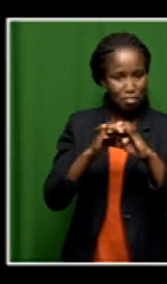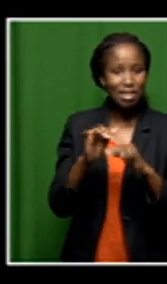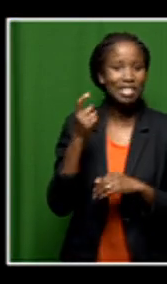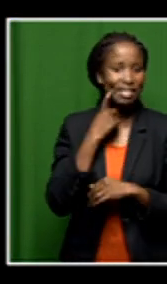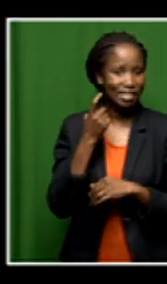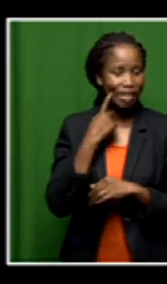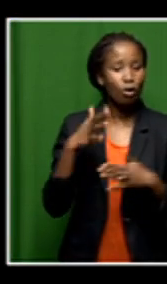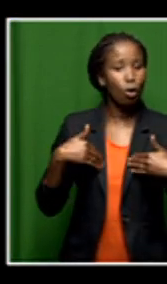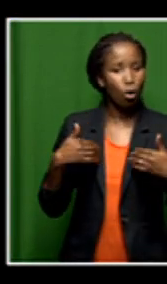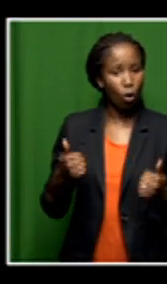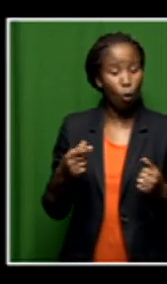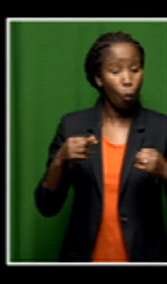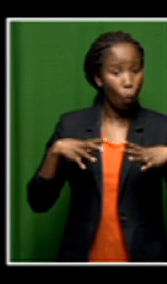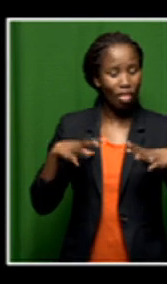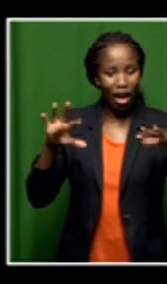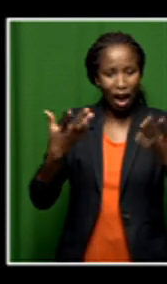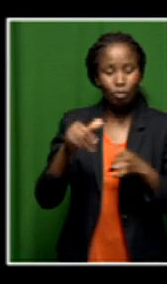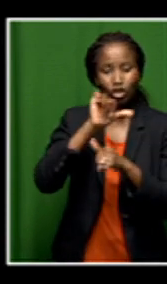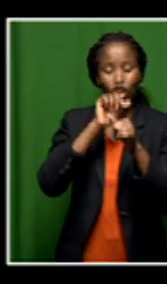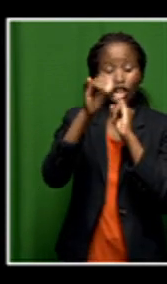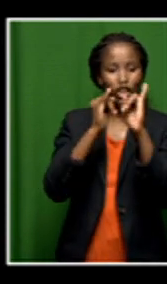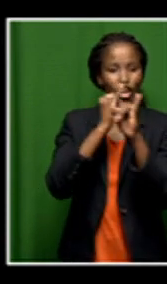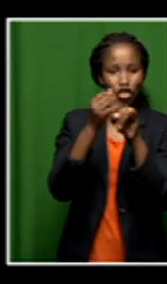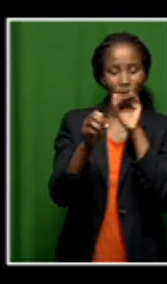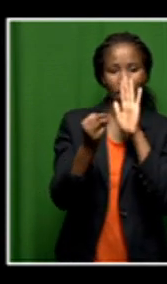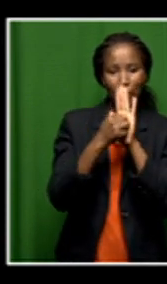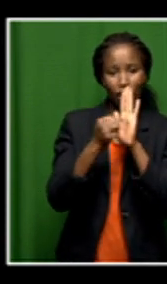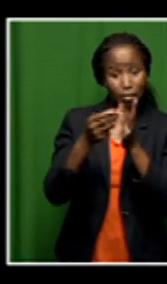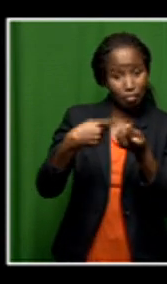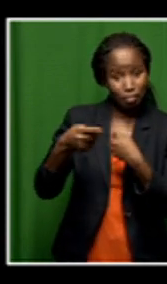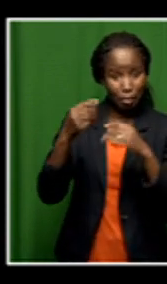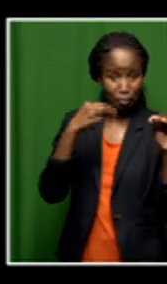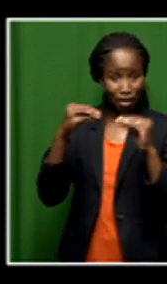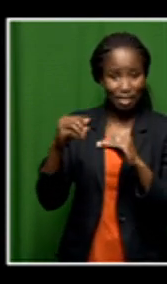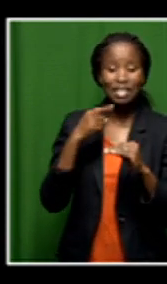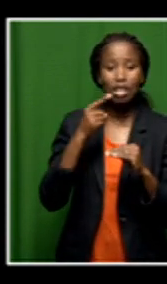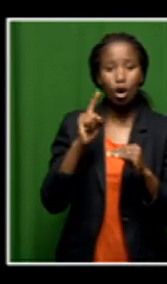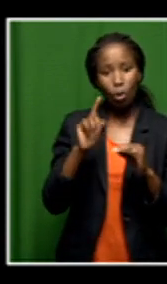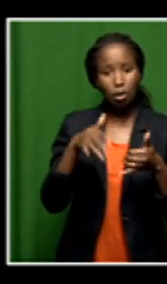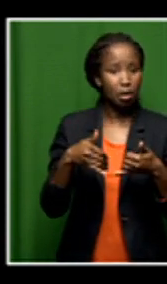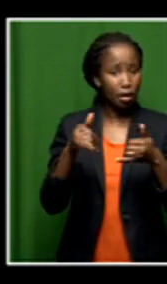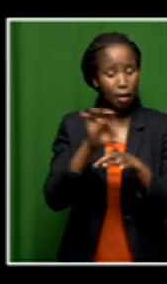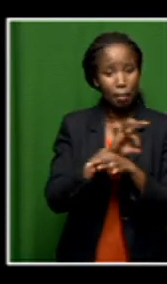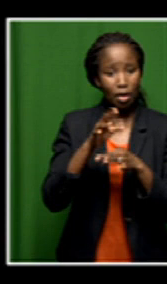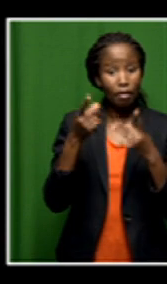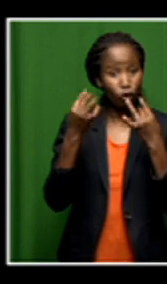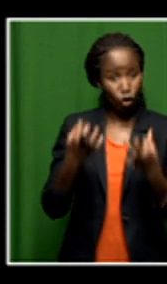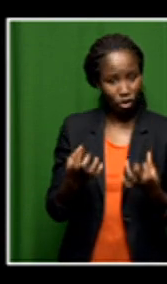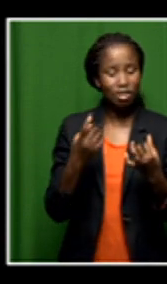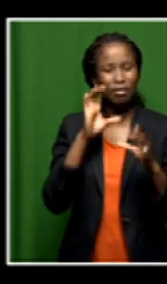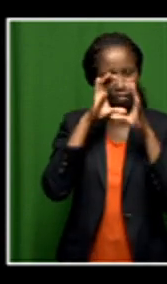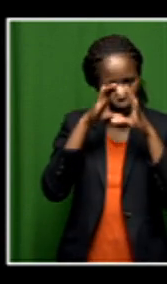Creating Guide to International Markets. In this book, the award-winning financial planner and personal finance commentator focuses